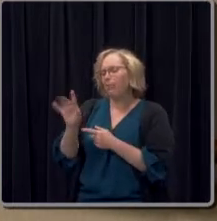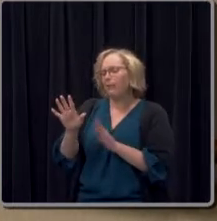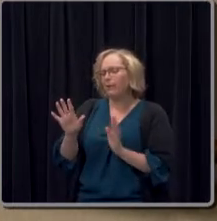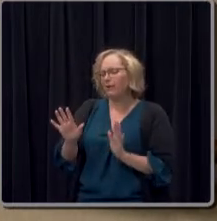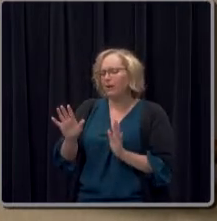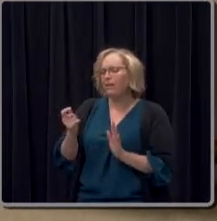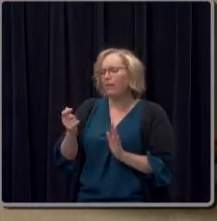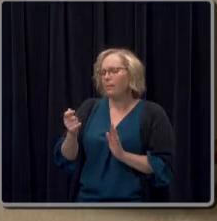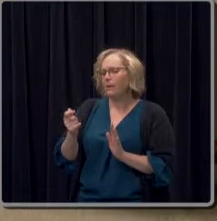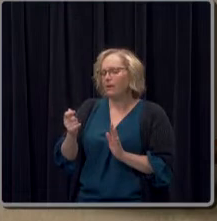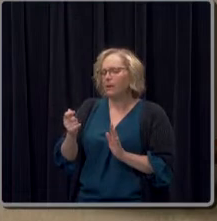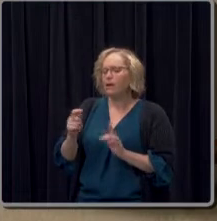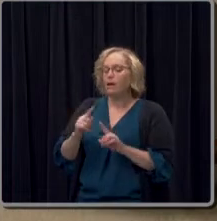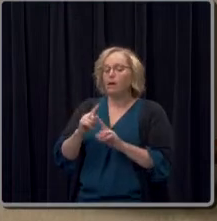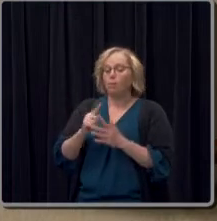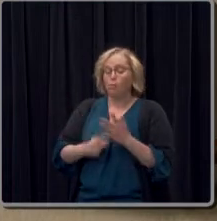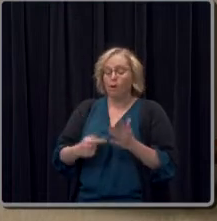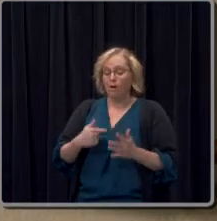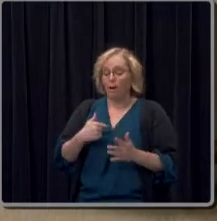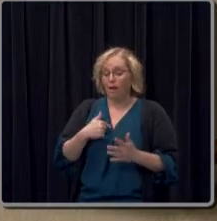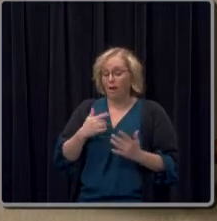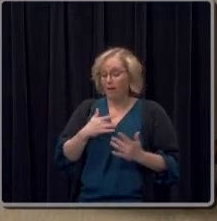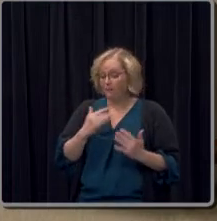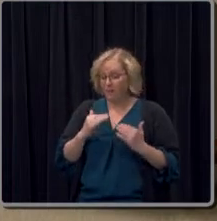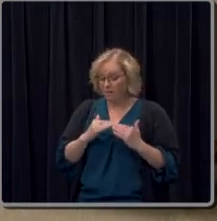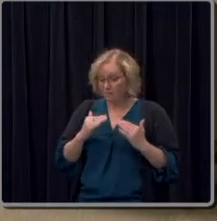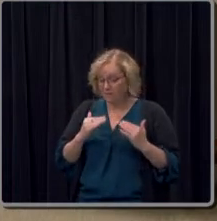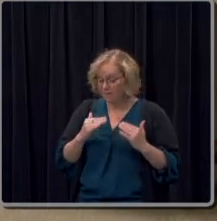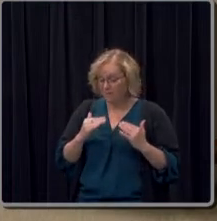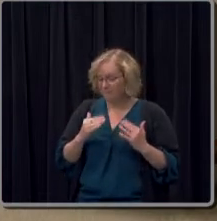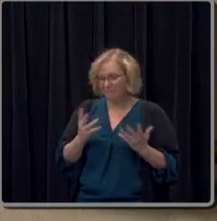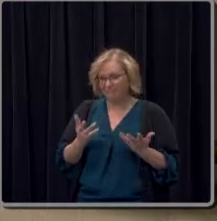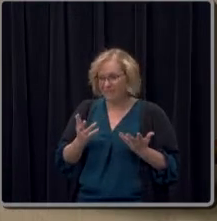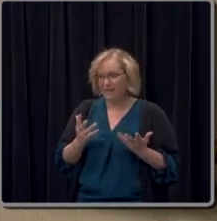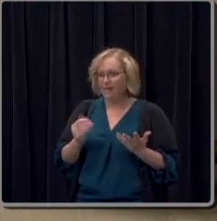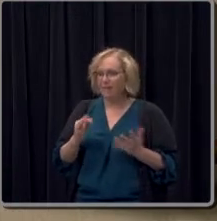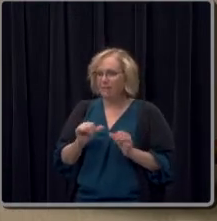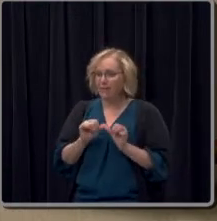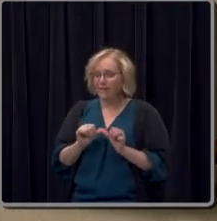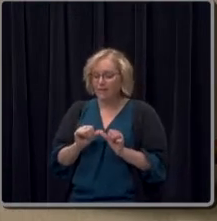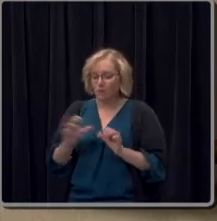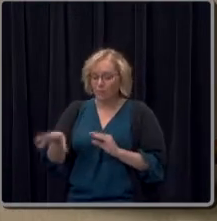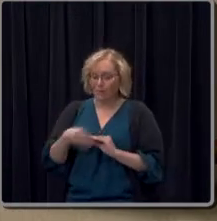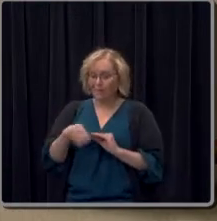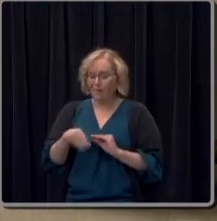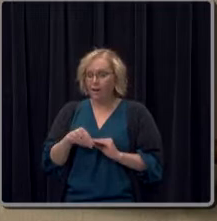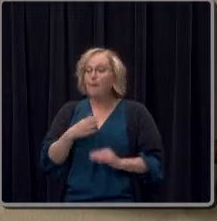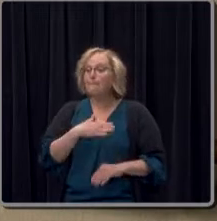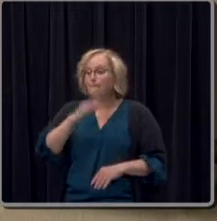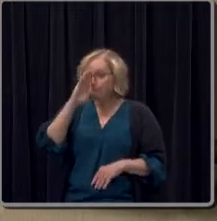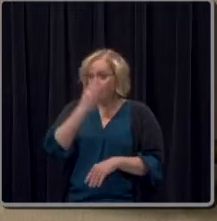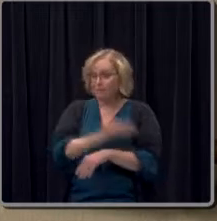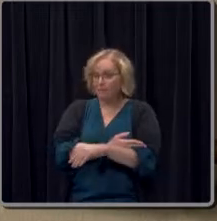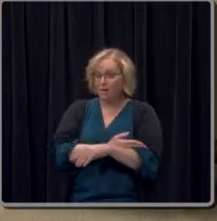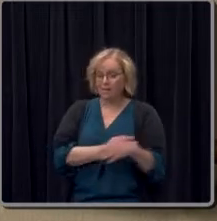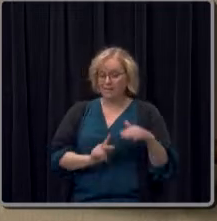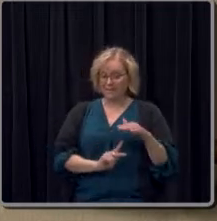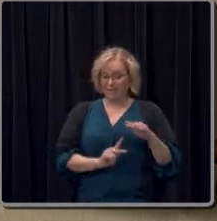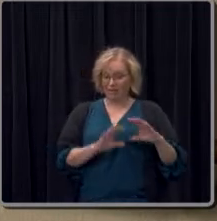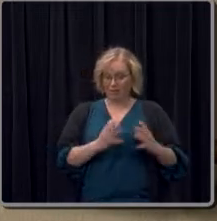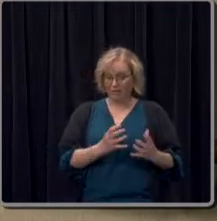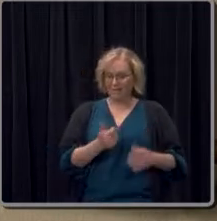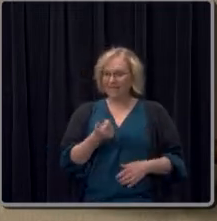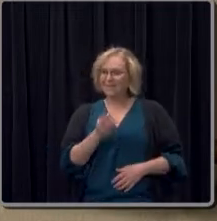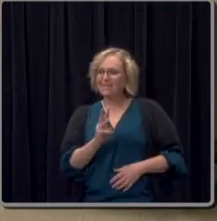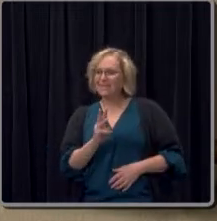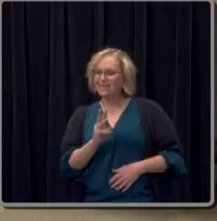feel is fair. Well, the thing is if you keep on adding, like my son had 16 kids in his kindergarten class,